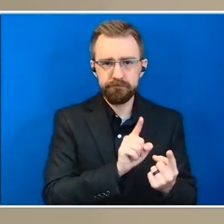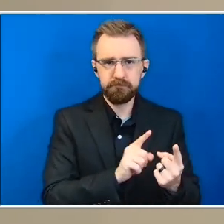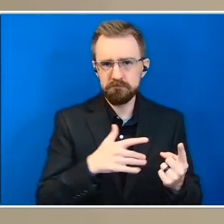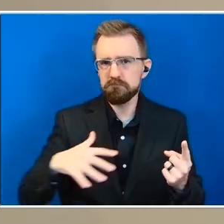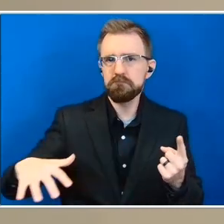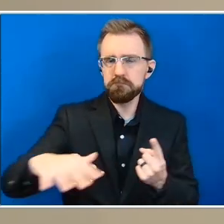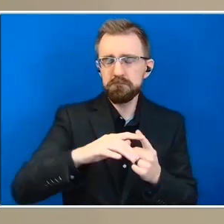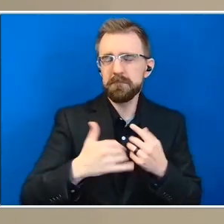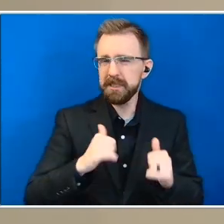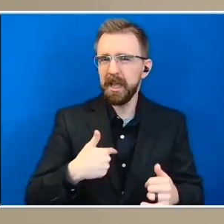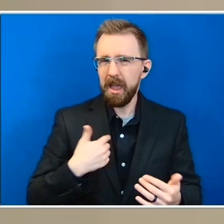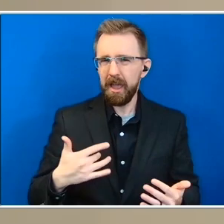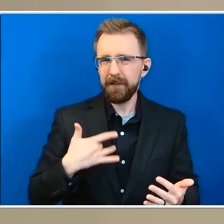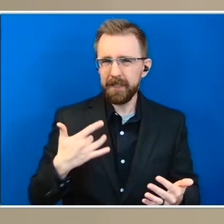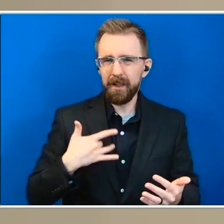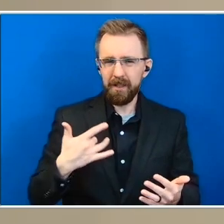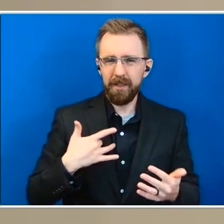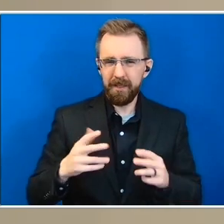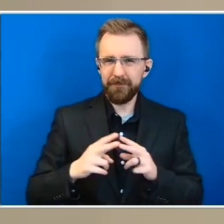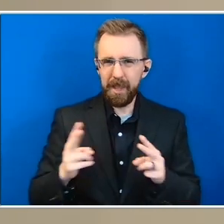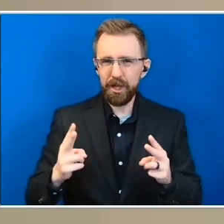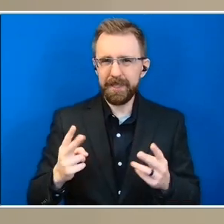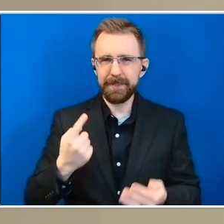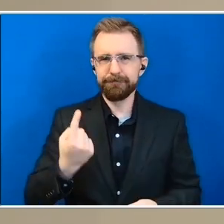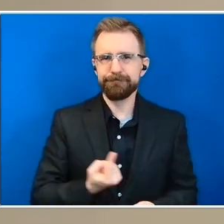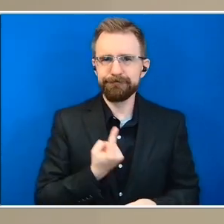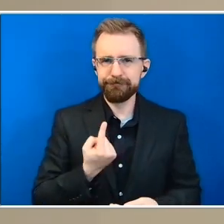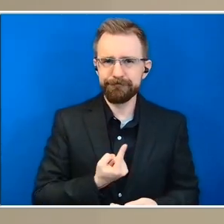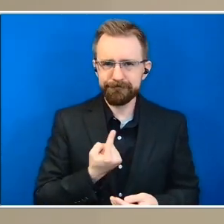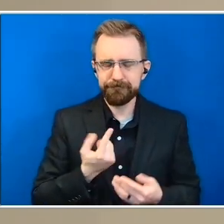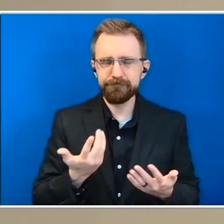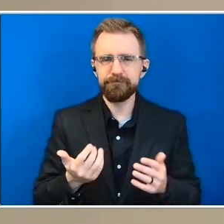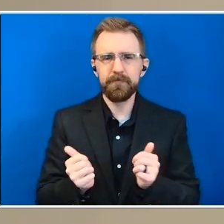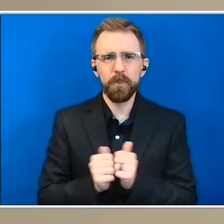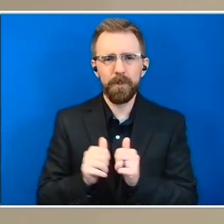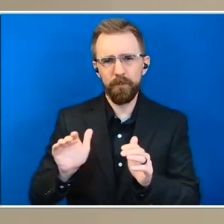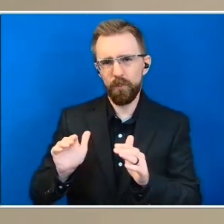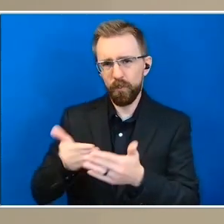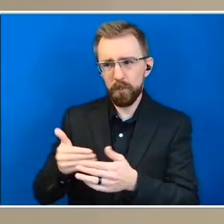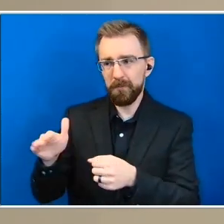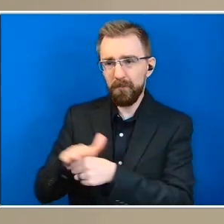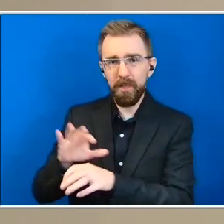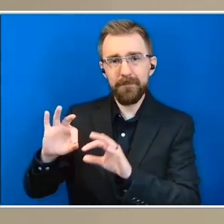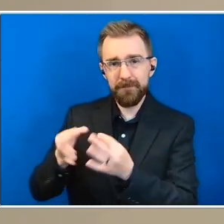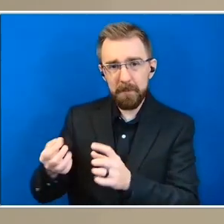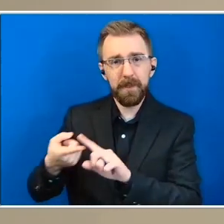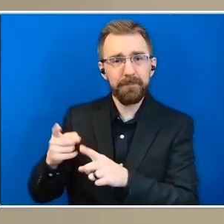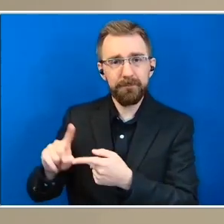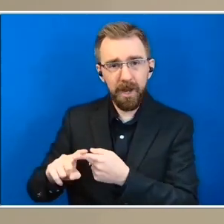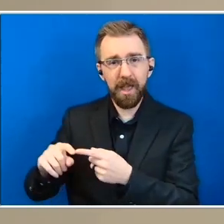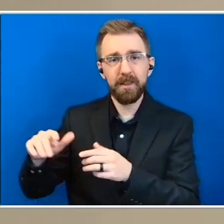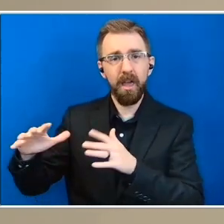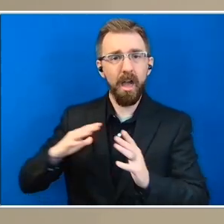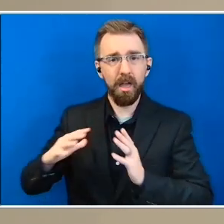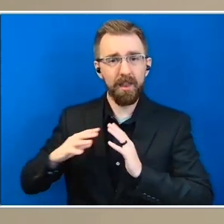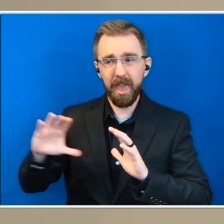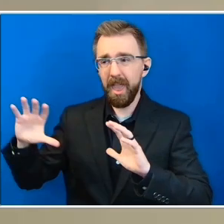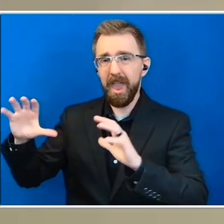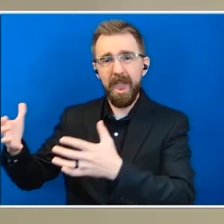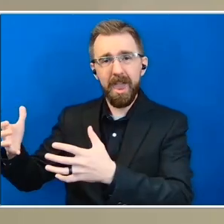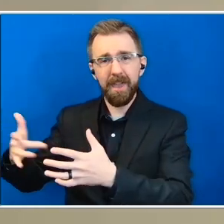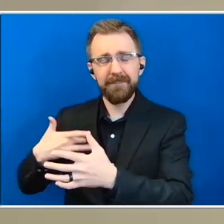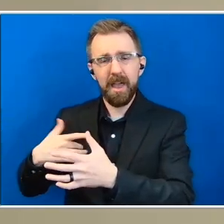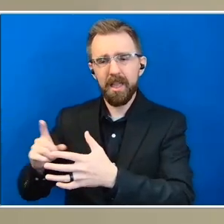feel very alone with a room full of family and friends at a holiday gathering, and